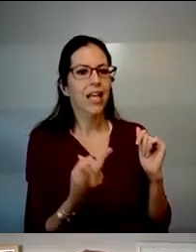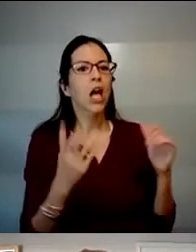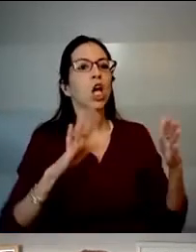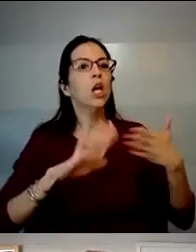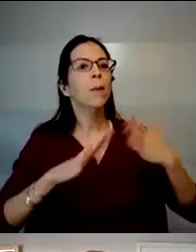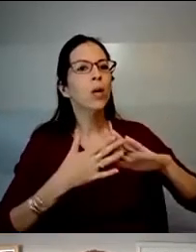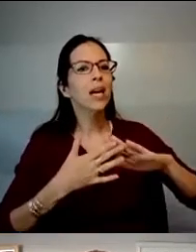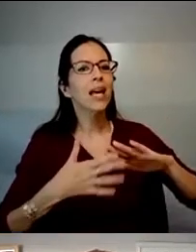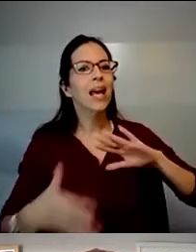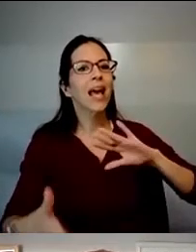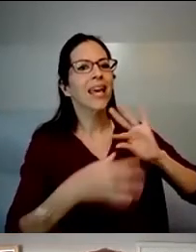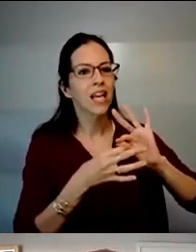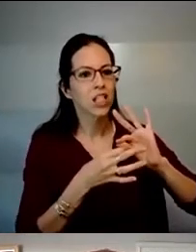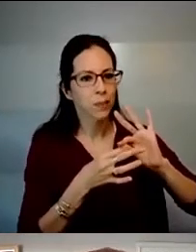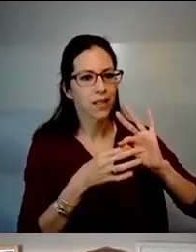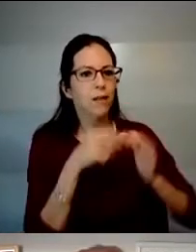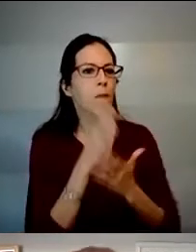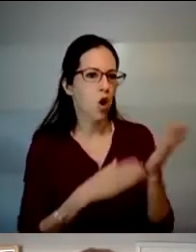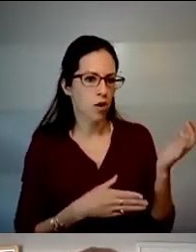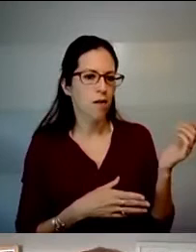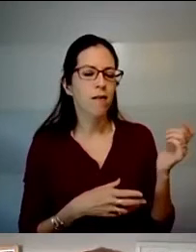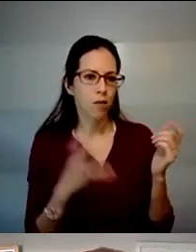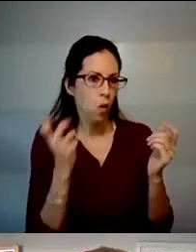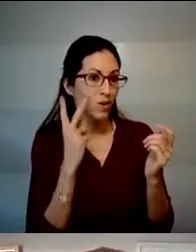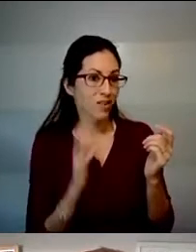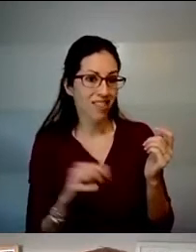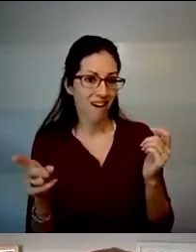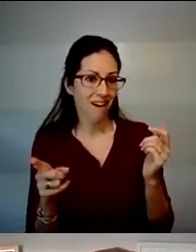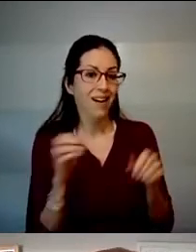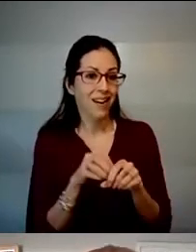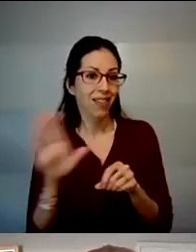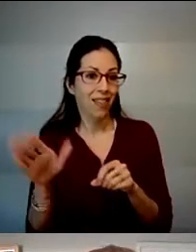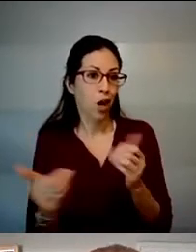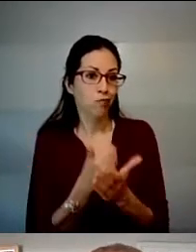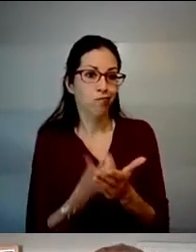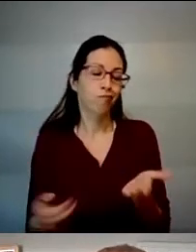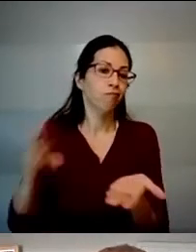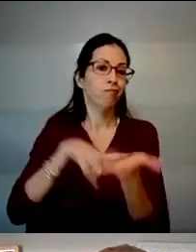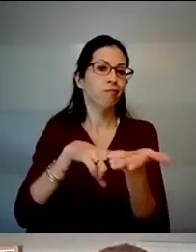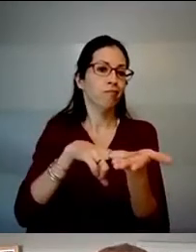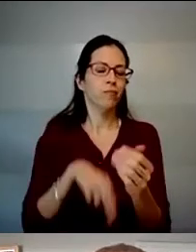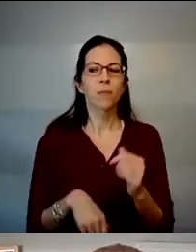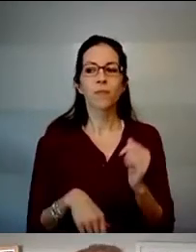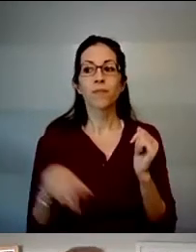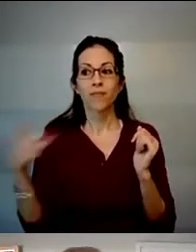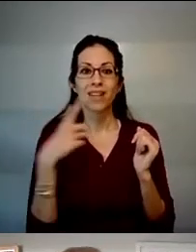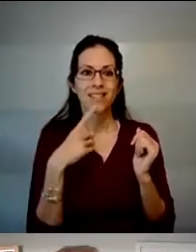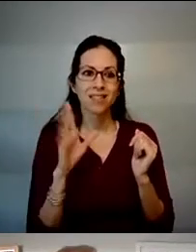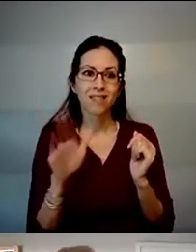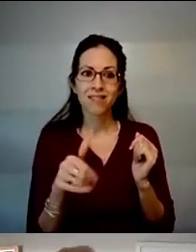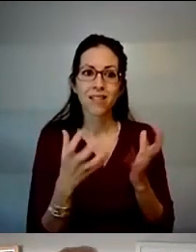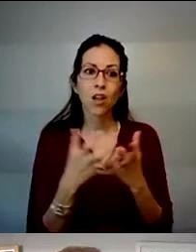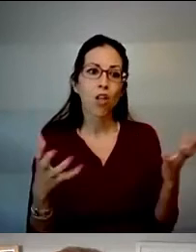engagement component as part of a renewal. And they said, you know, it makes it a lot easier for us to